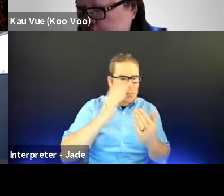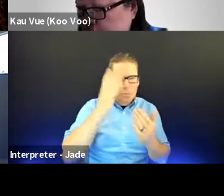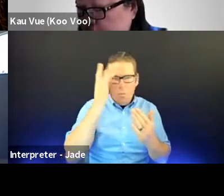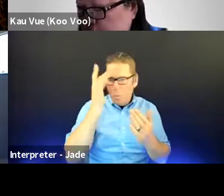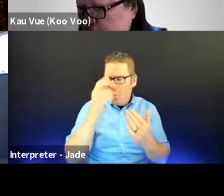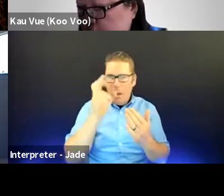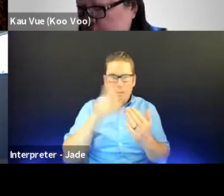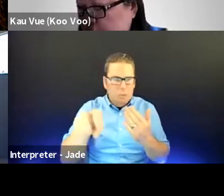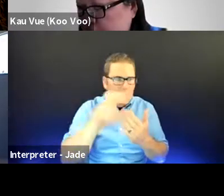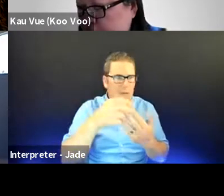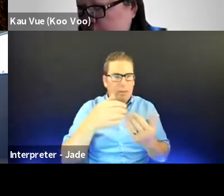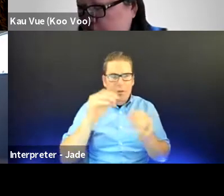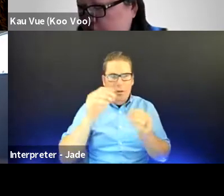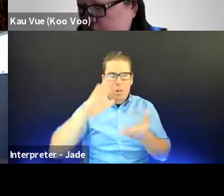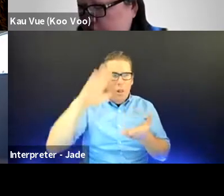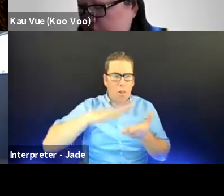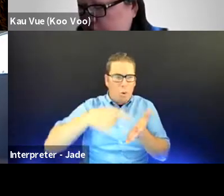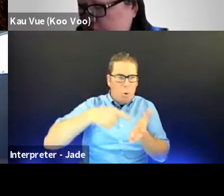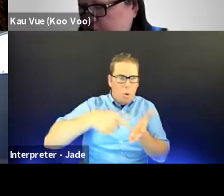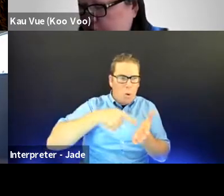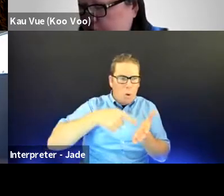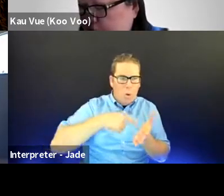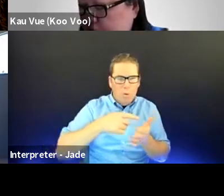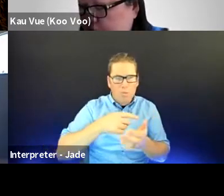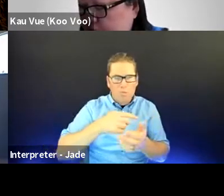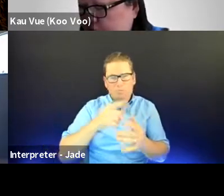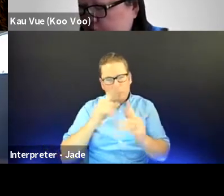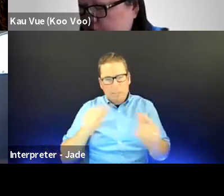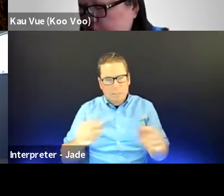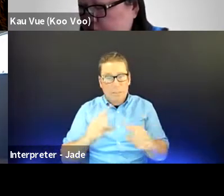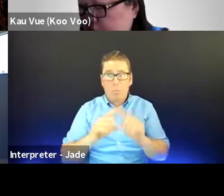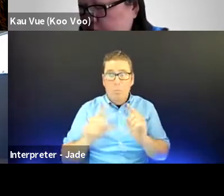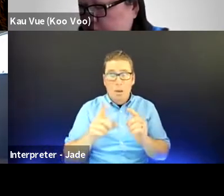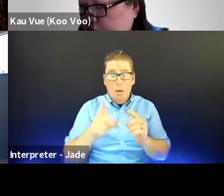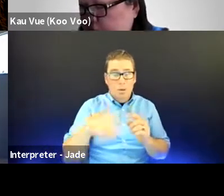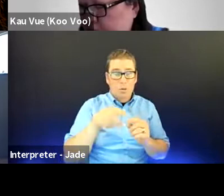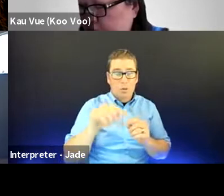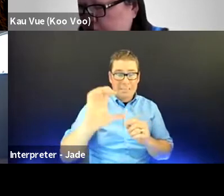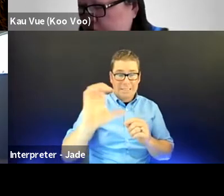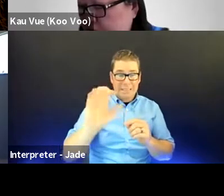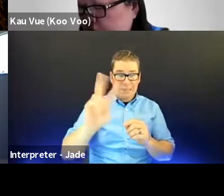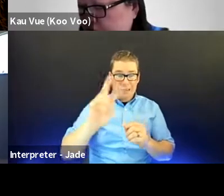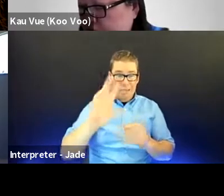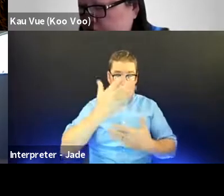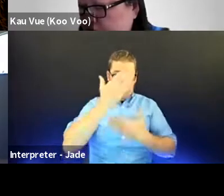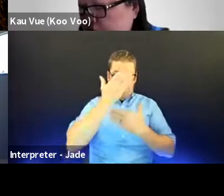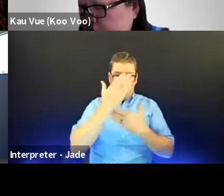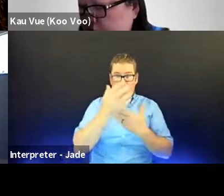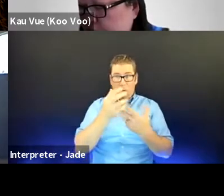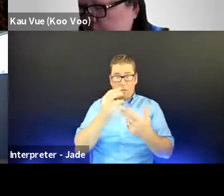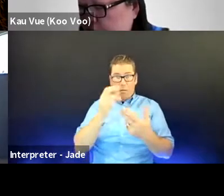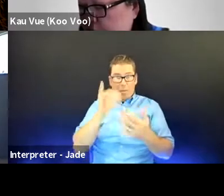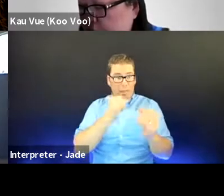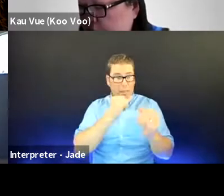it's beyond just putting on a CV that might help you get the interview that you are familiar with this committee's